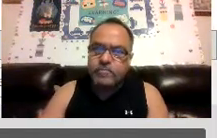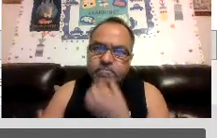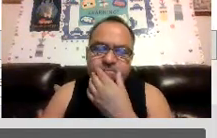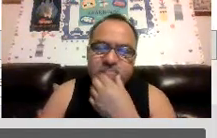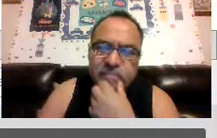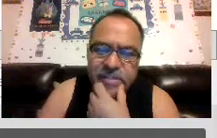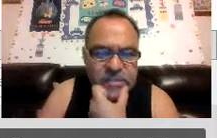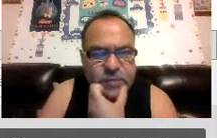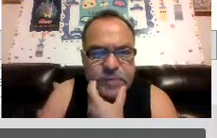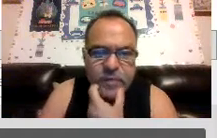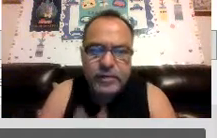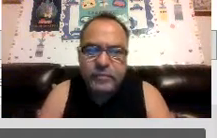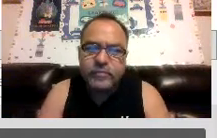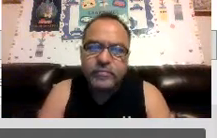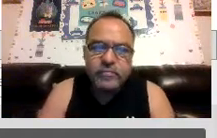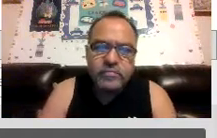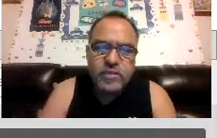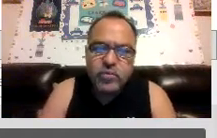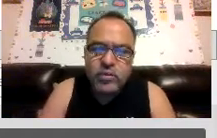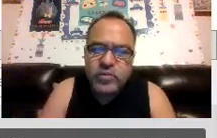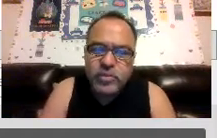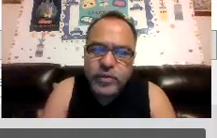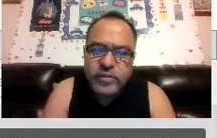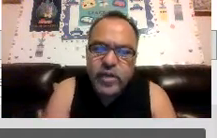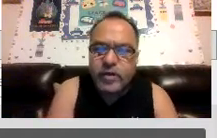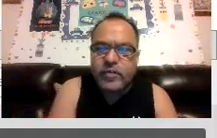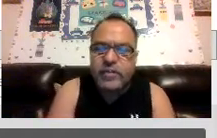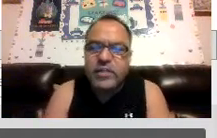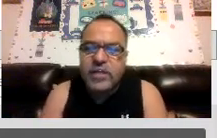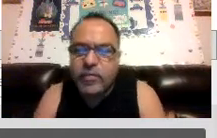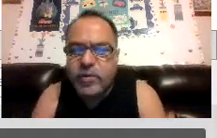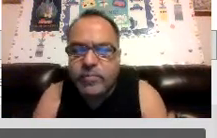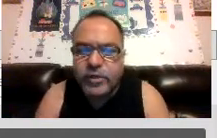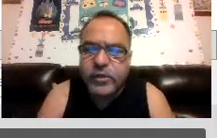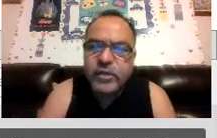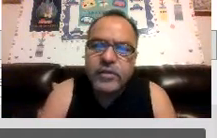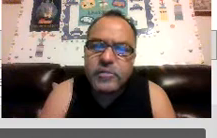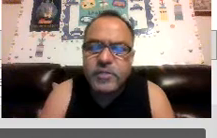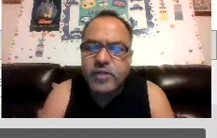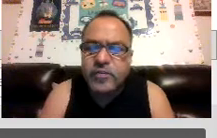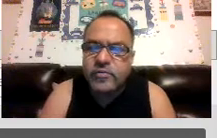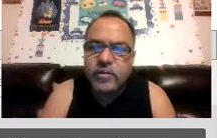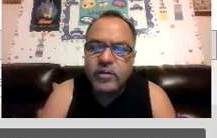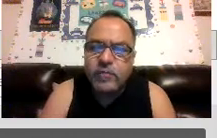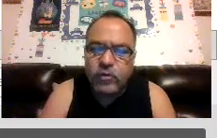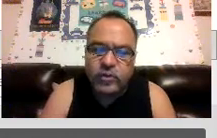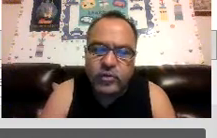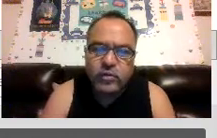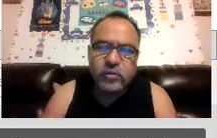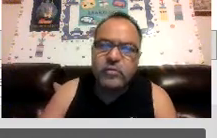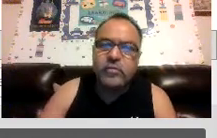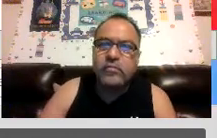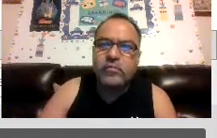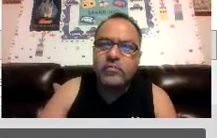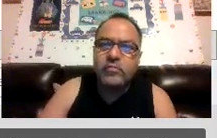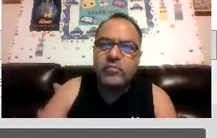Wonder, what is this going to be about? It's one of those things that we can think about any time that we read a book, especially if it's a folk tale.